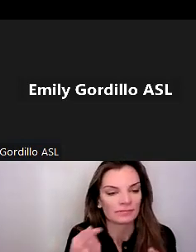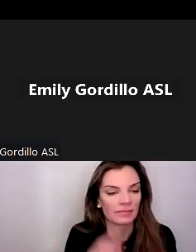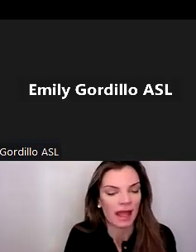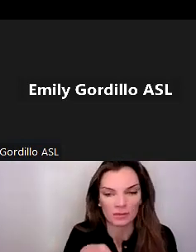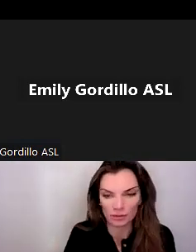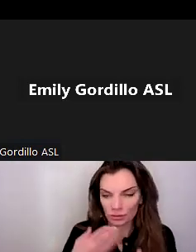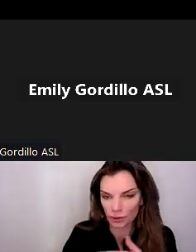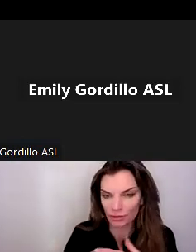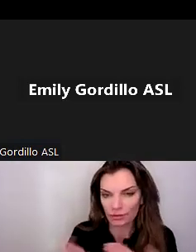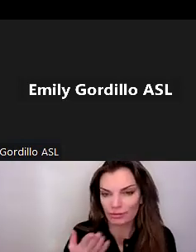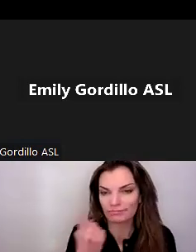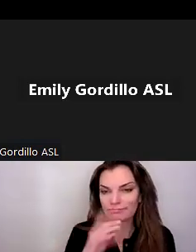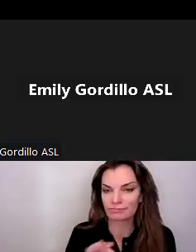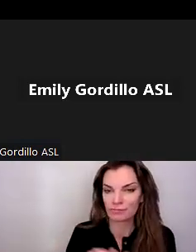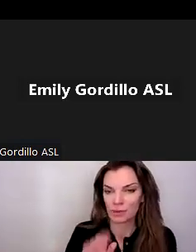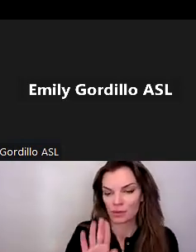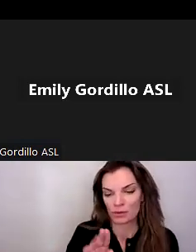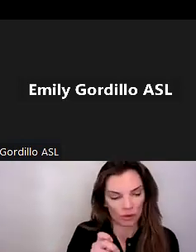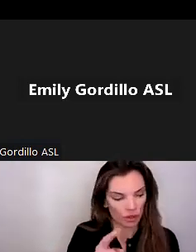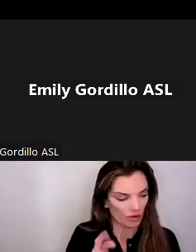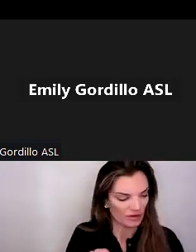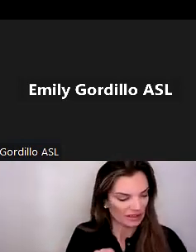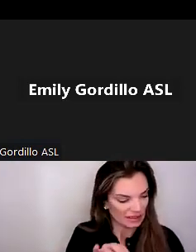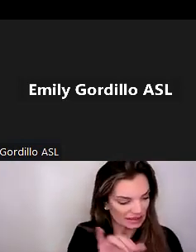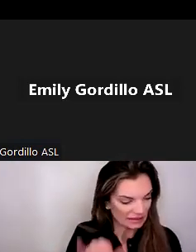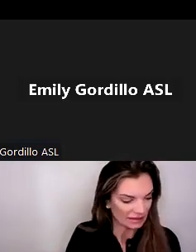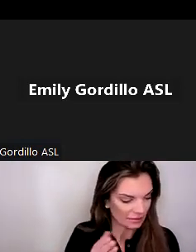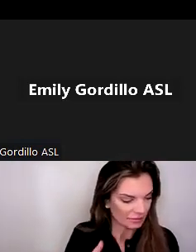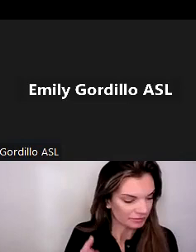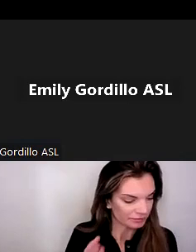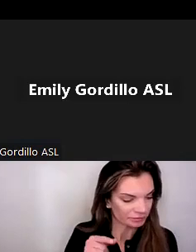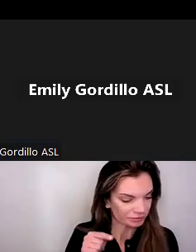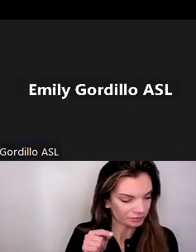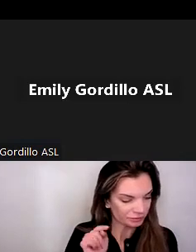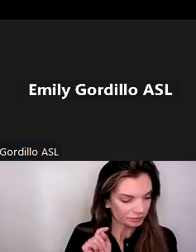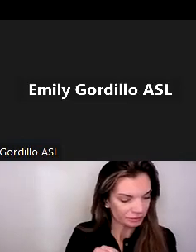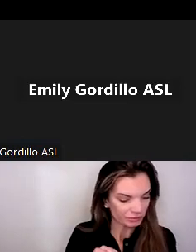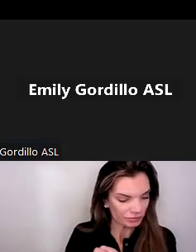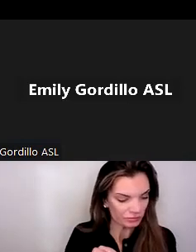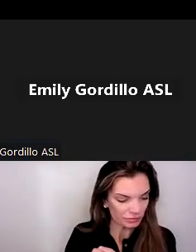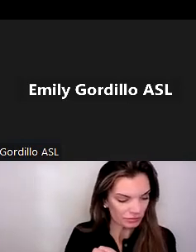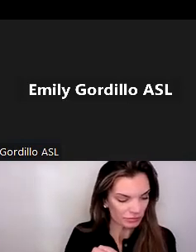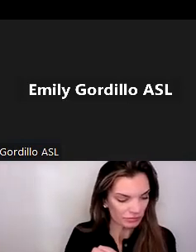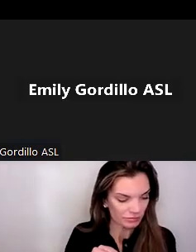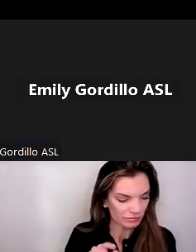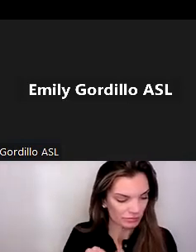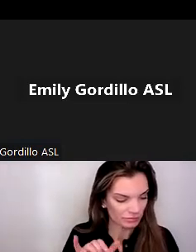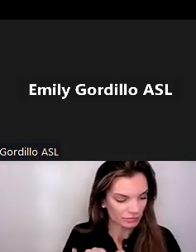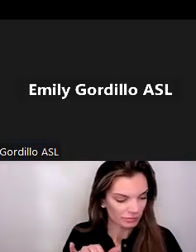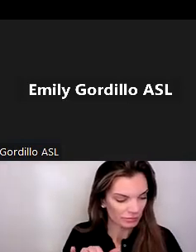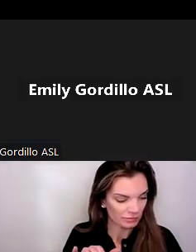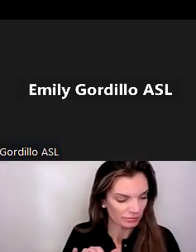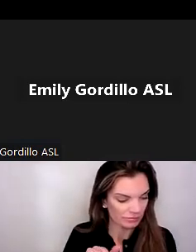a nervous system disorder. There may have been an ototoxic, which is poisonous to the inner ear medication that